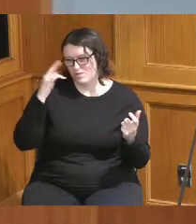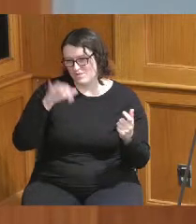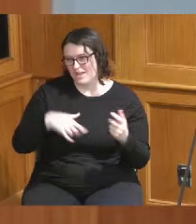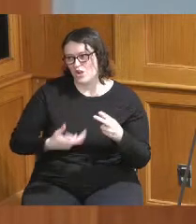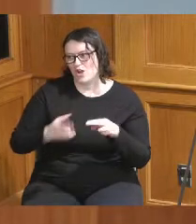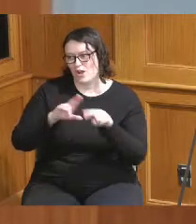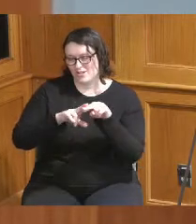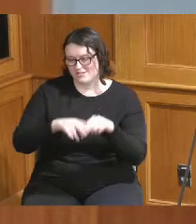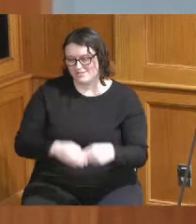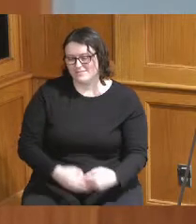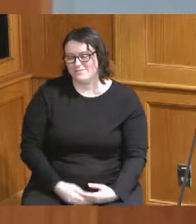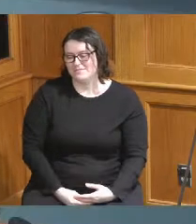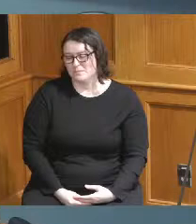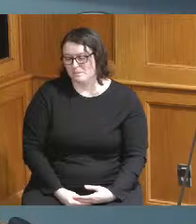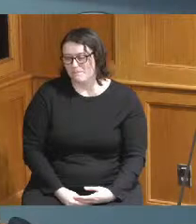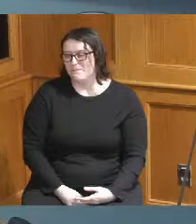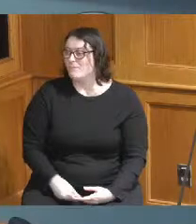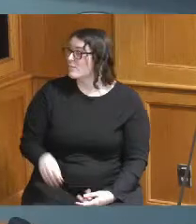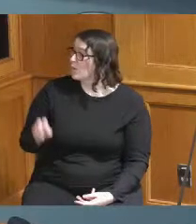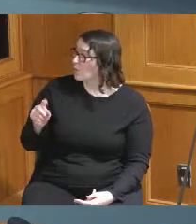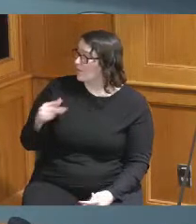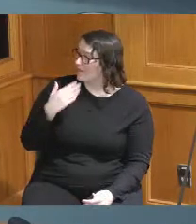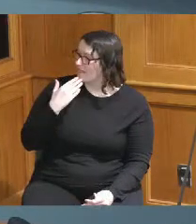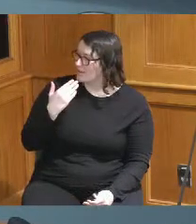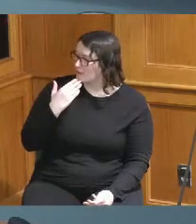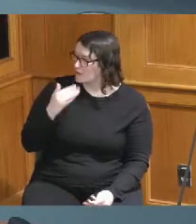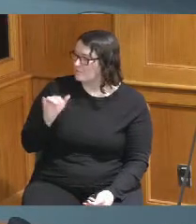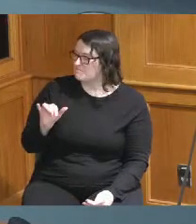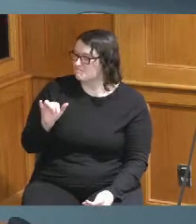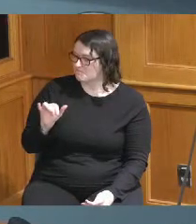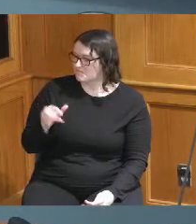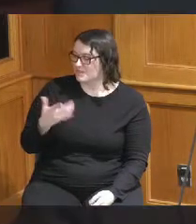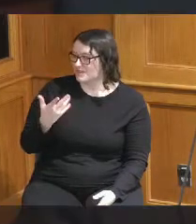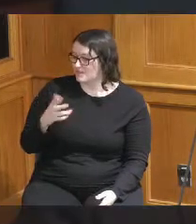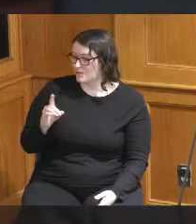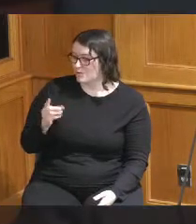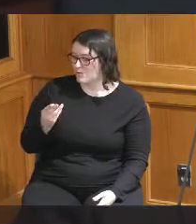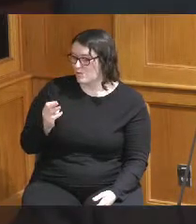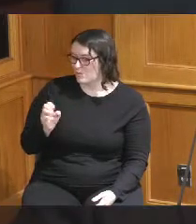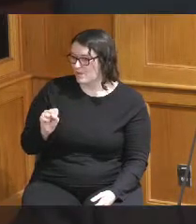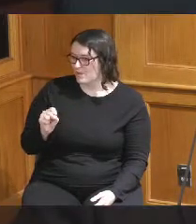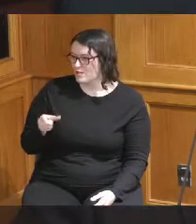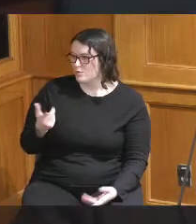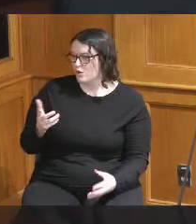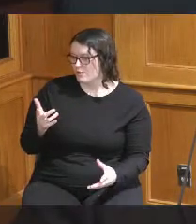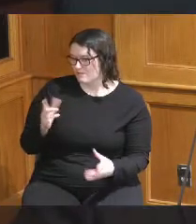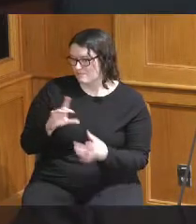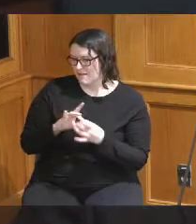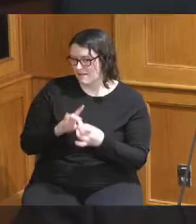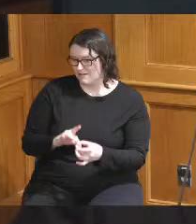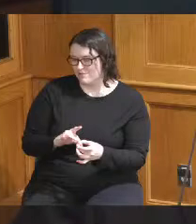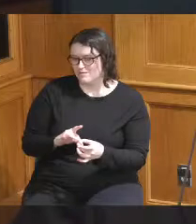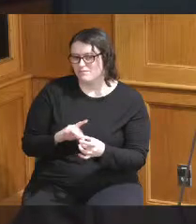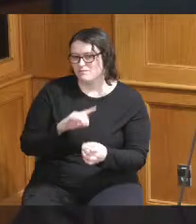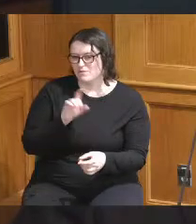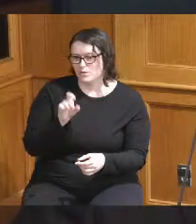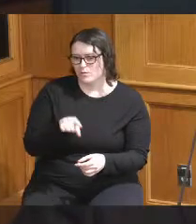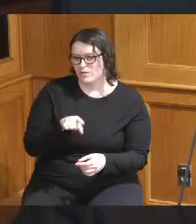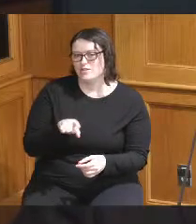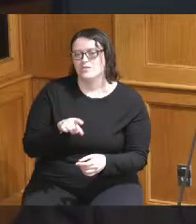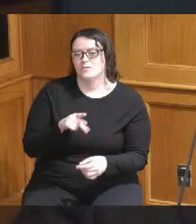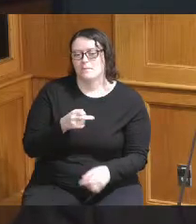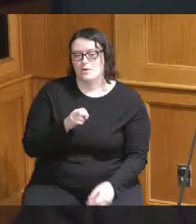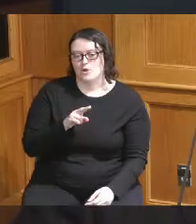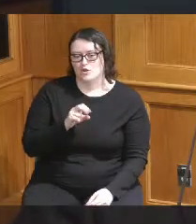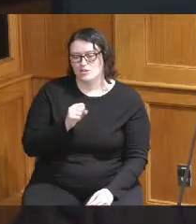Okay, great, thank you. And I'm clear on the other, and Commissioner Dumas already asked some about the personnel costs. So, all right, thank